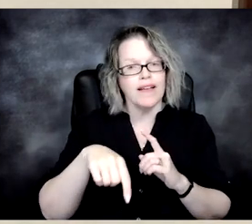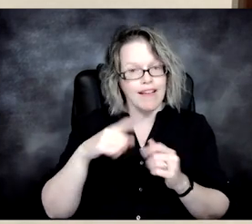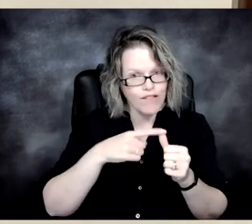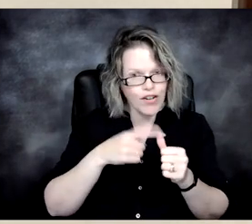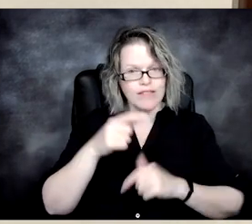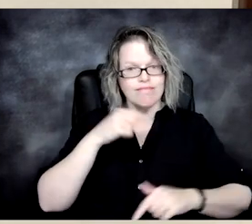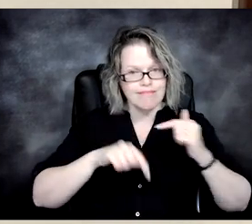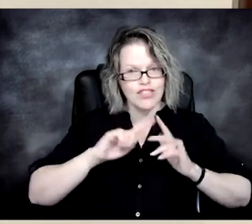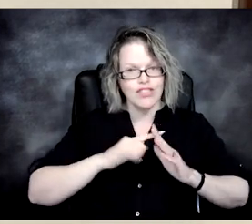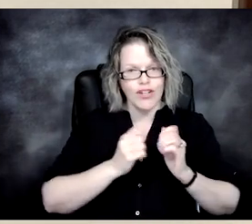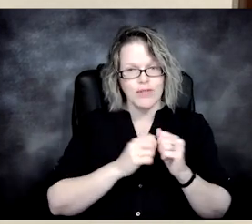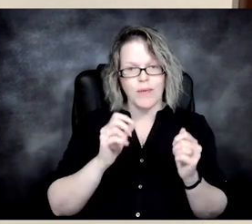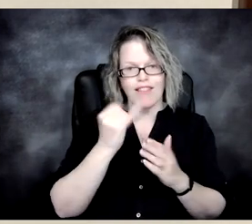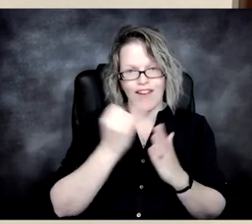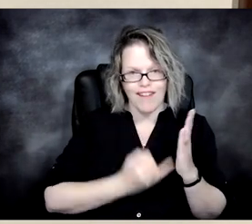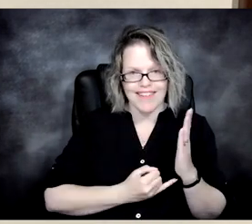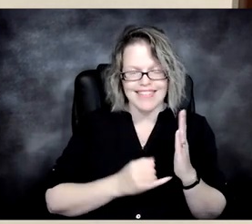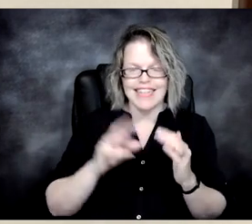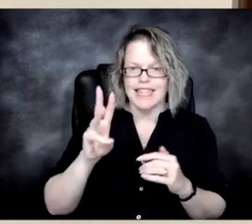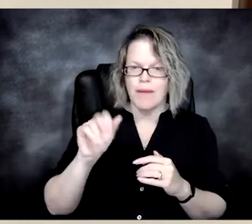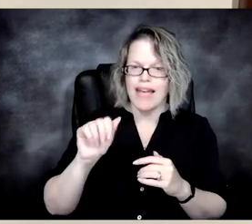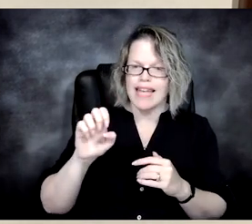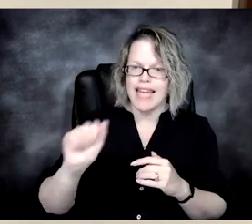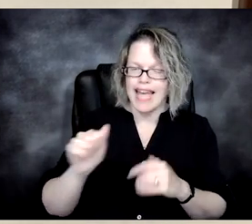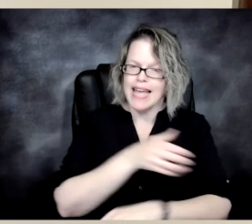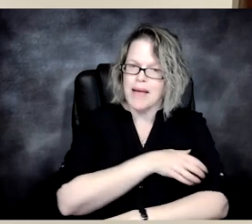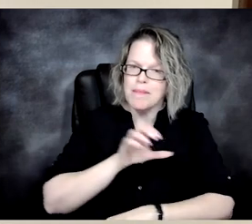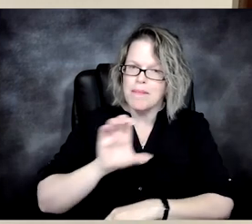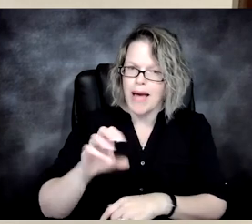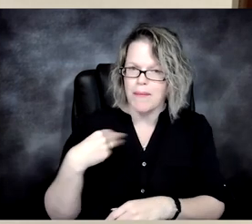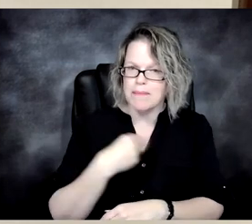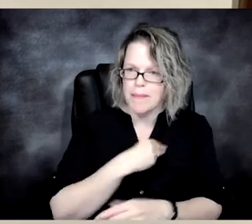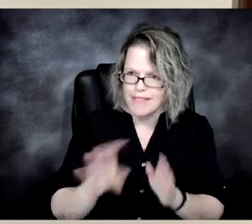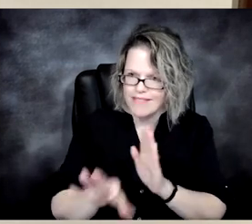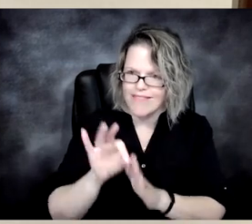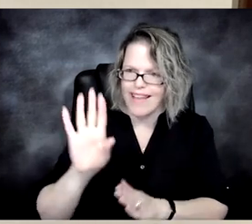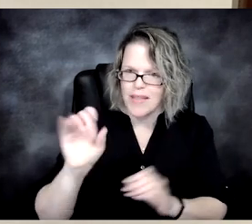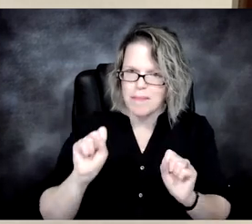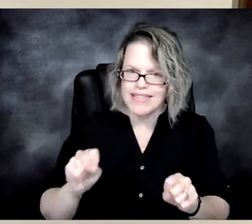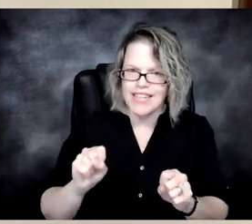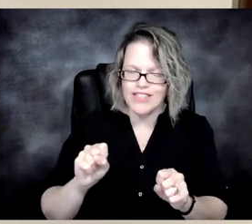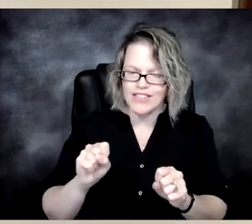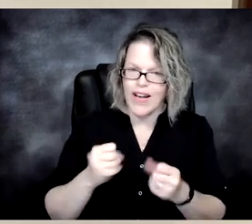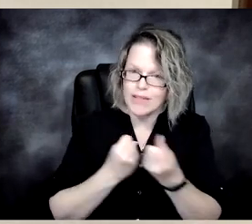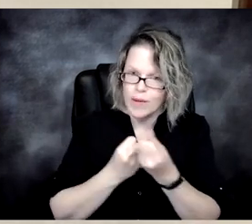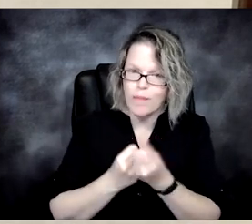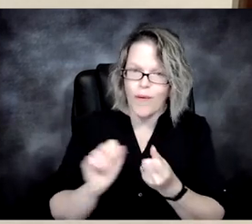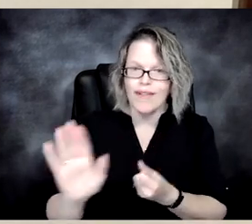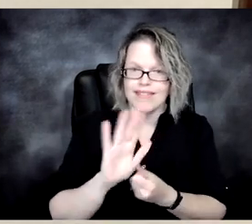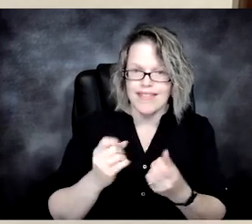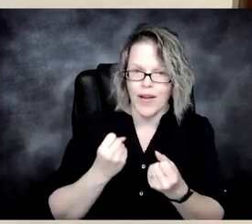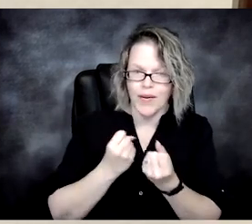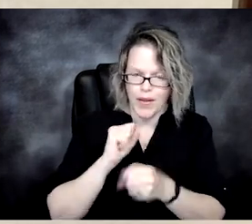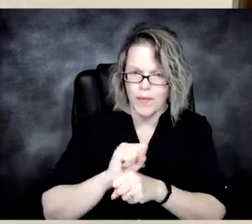art. WAEA empowers members to discover their potential and supports the work that needs to be done along the way.